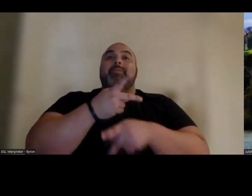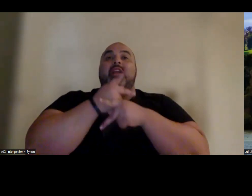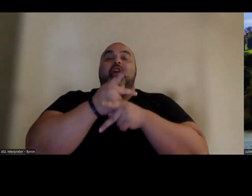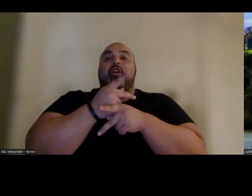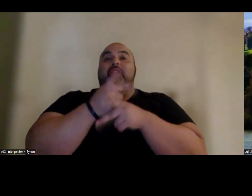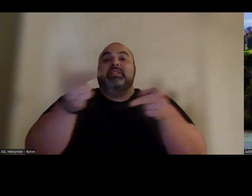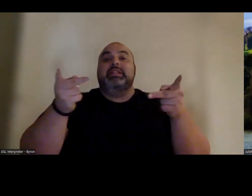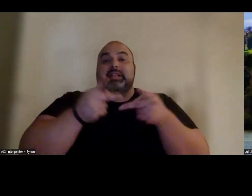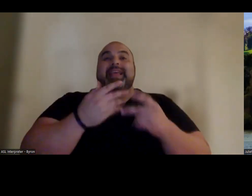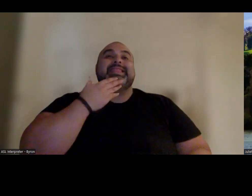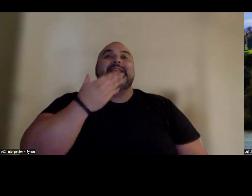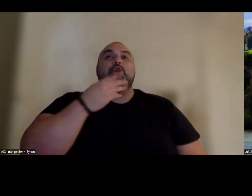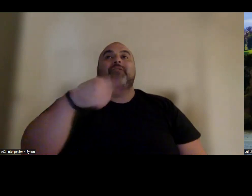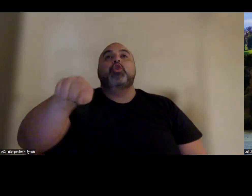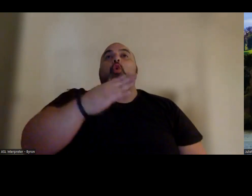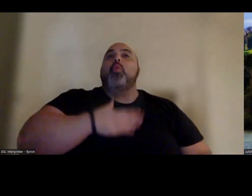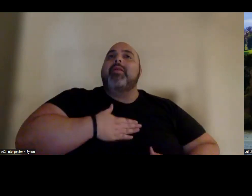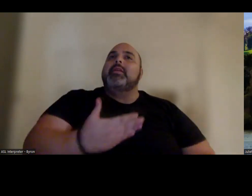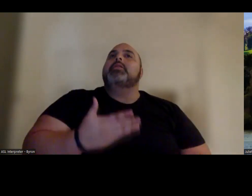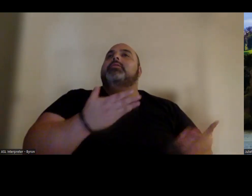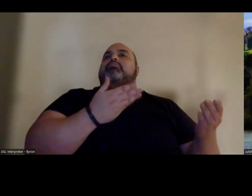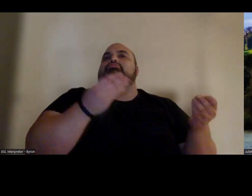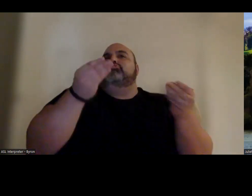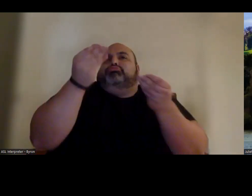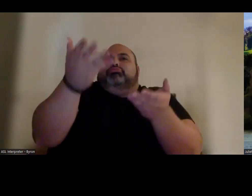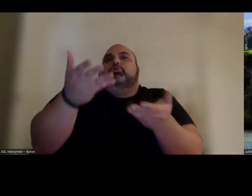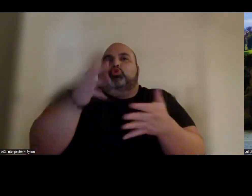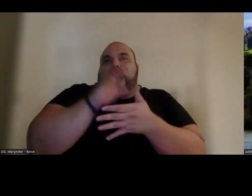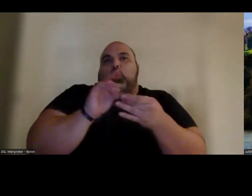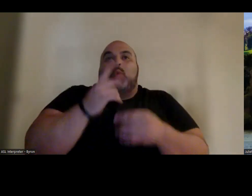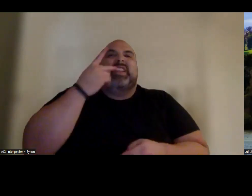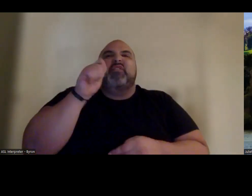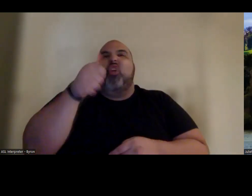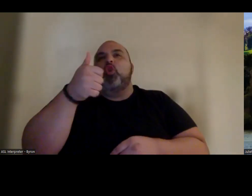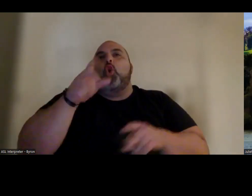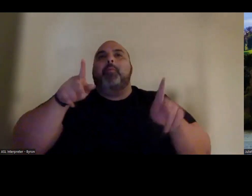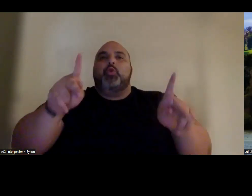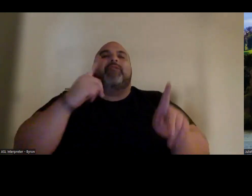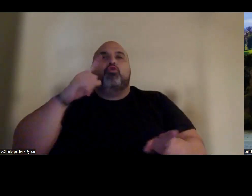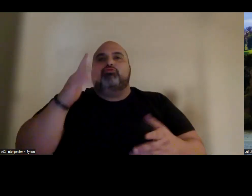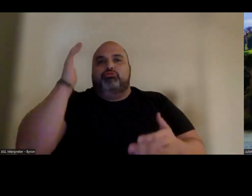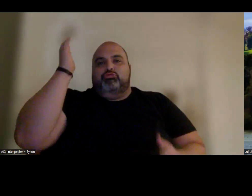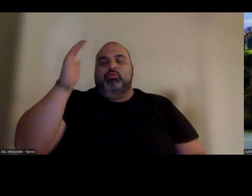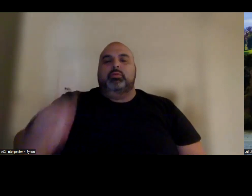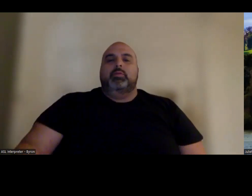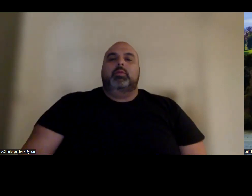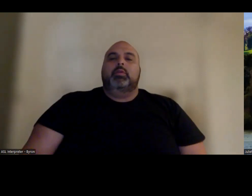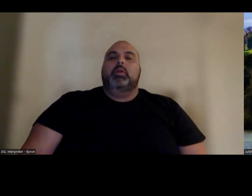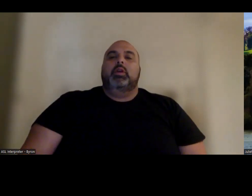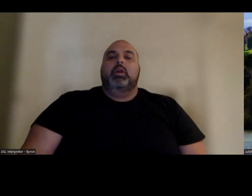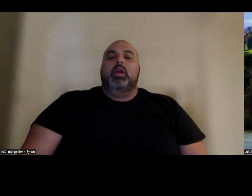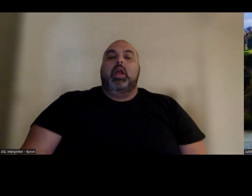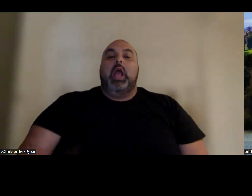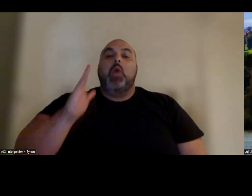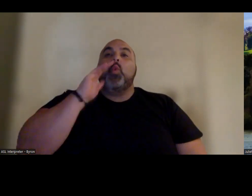And thank you for your willingness to provide your story. And we'll see if there's another opportunity. I will take a